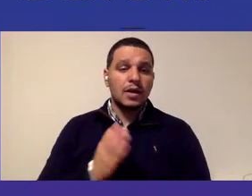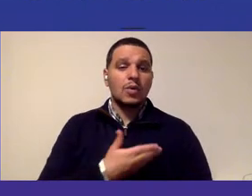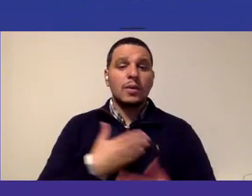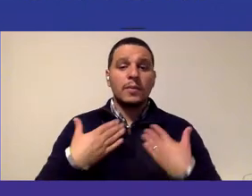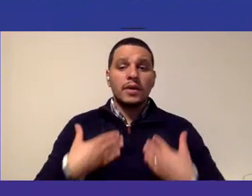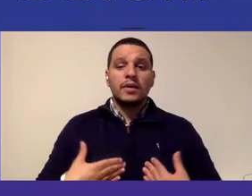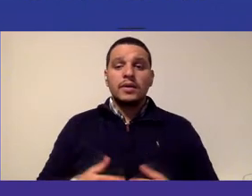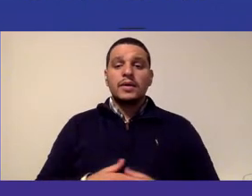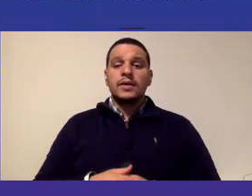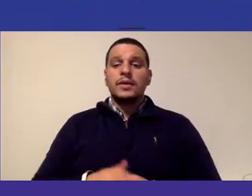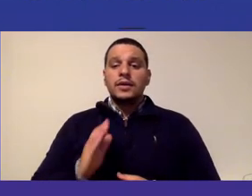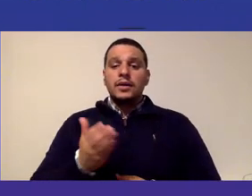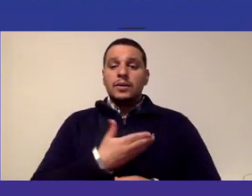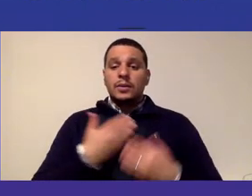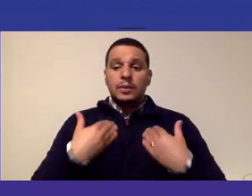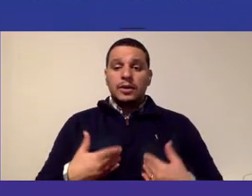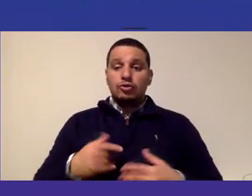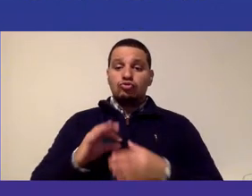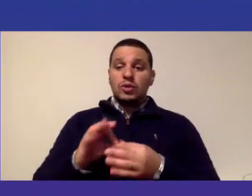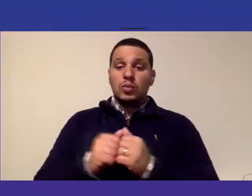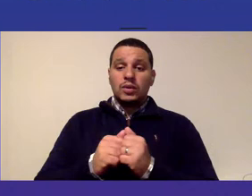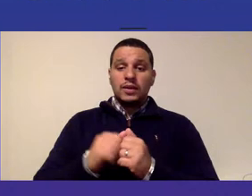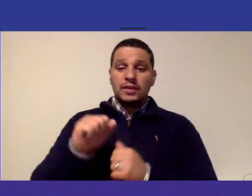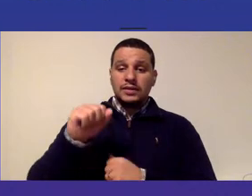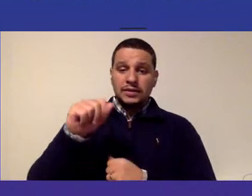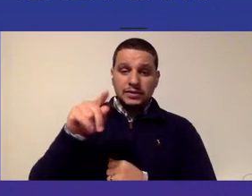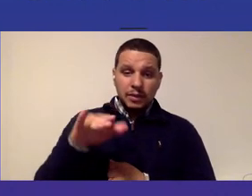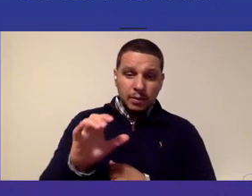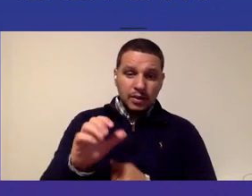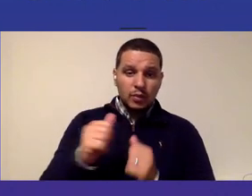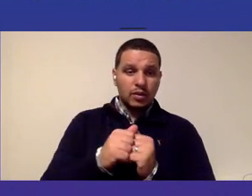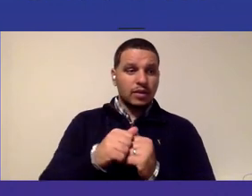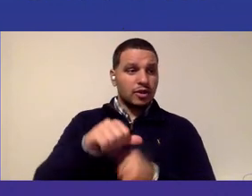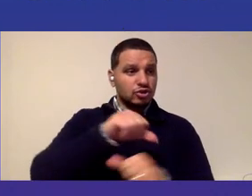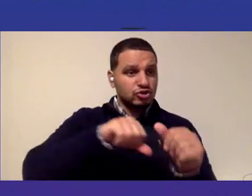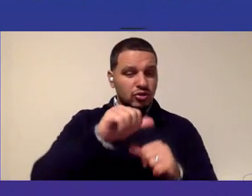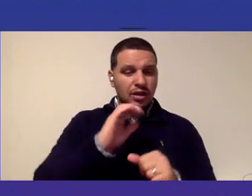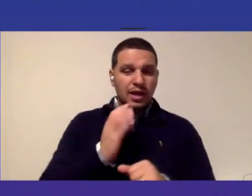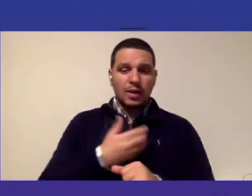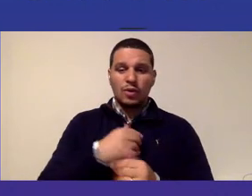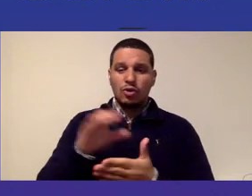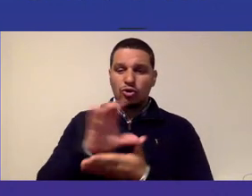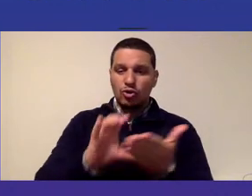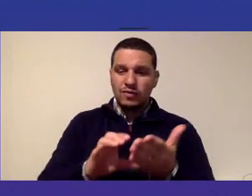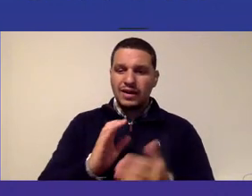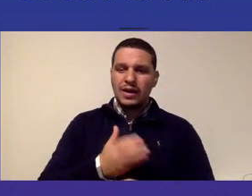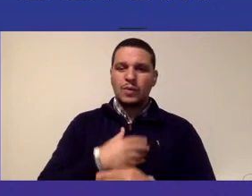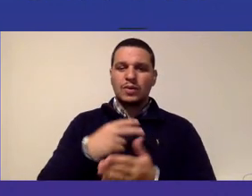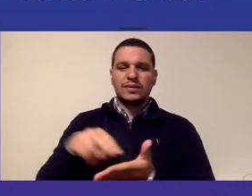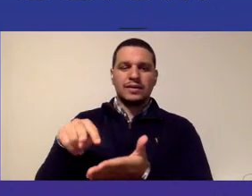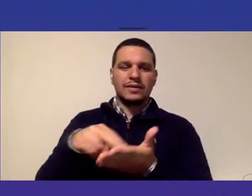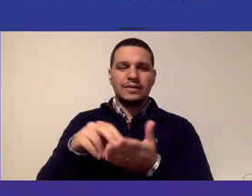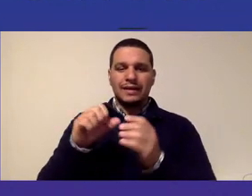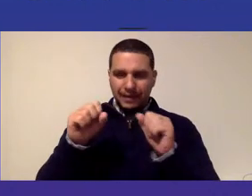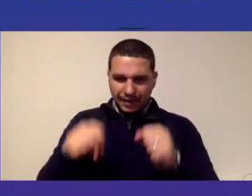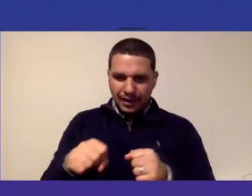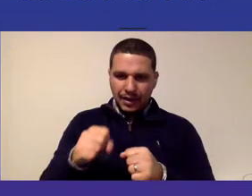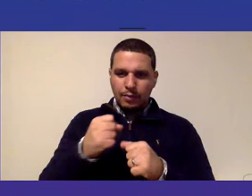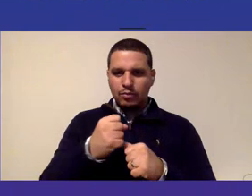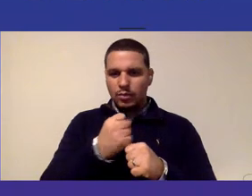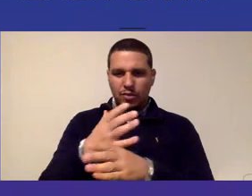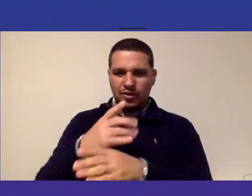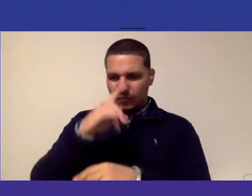Our bodies in relationship to space and one another, our choreographies, our dance can prepare us for this